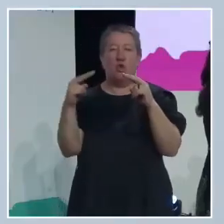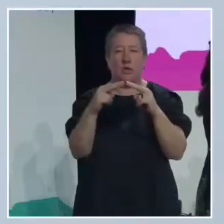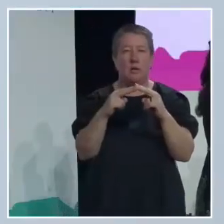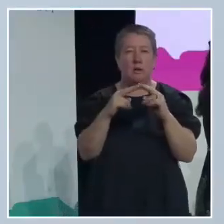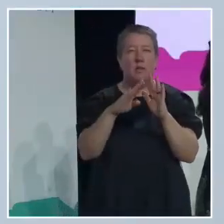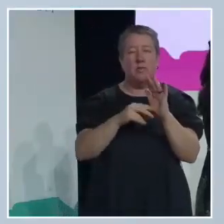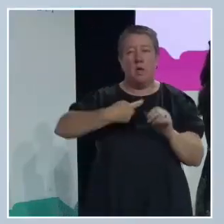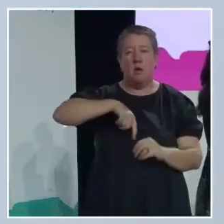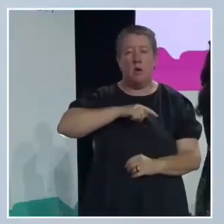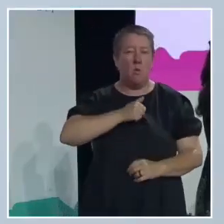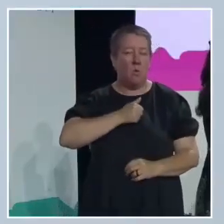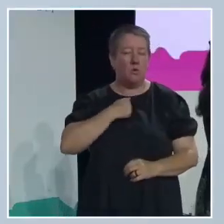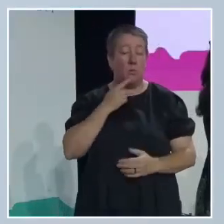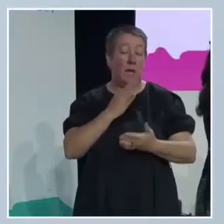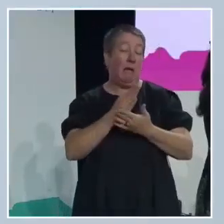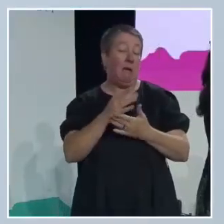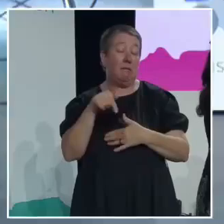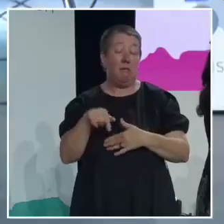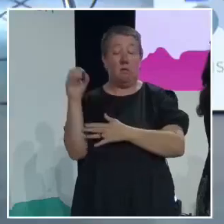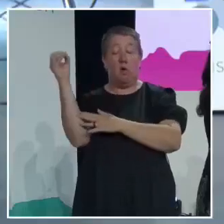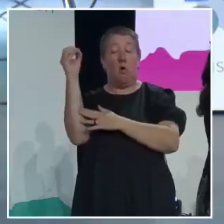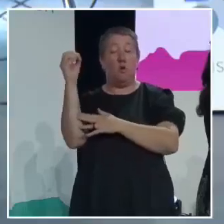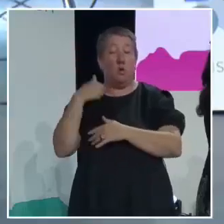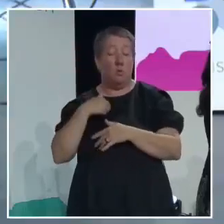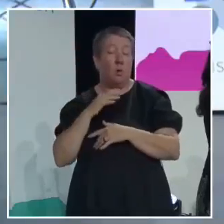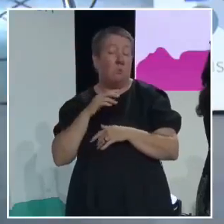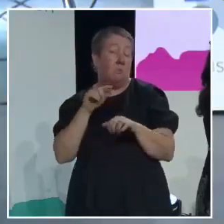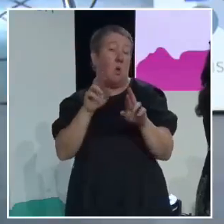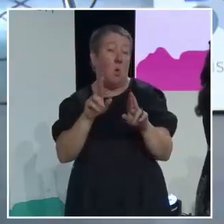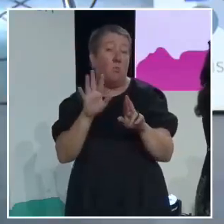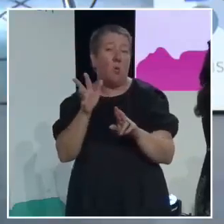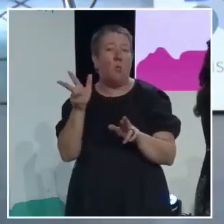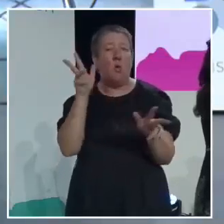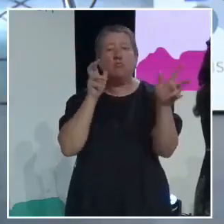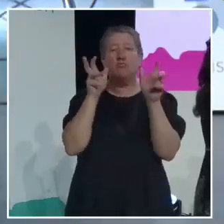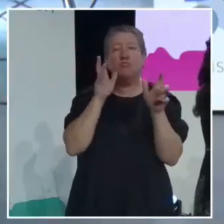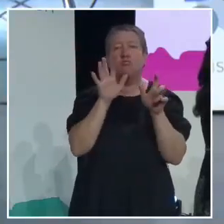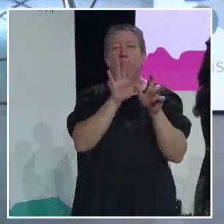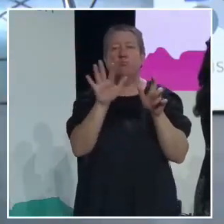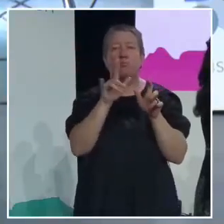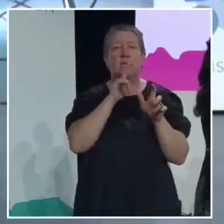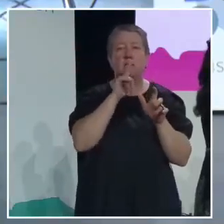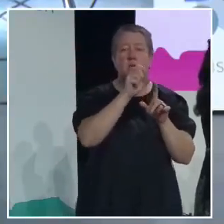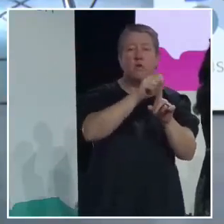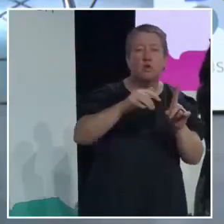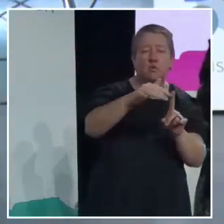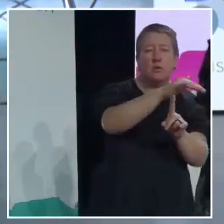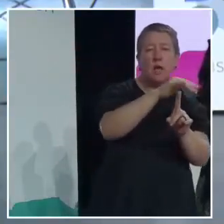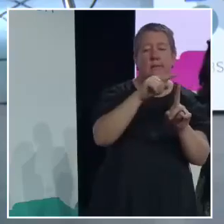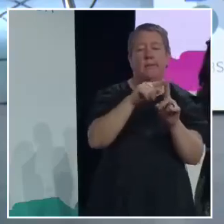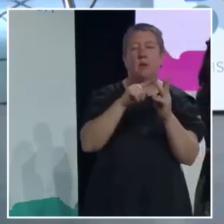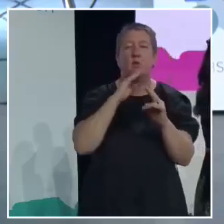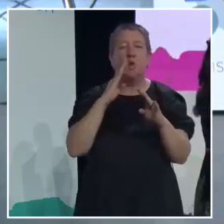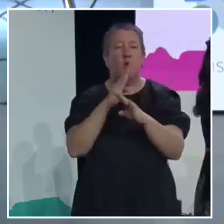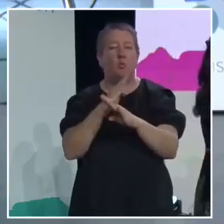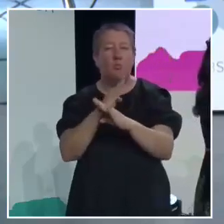this afternoon, I hope we will hear from civil society, from private